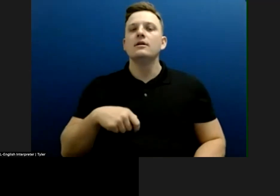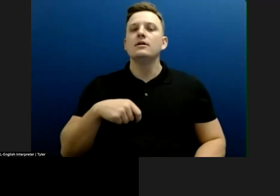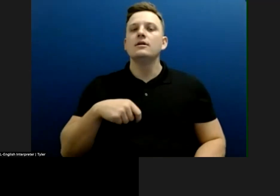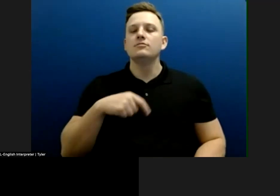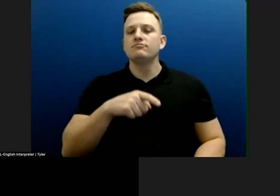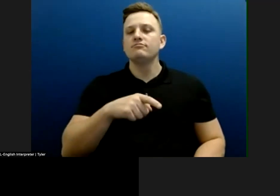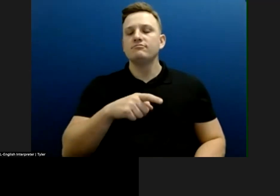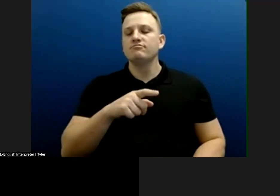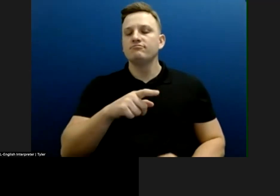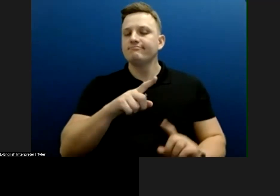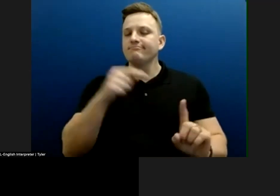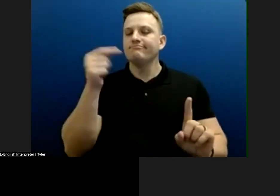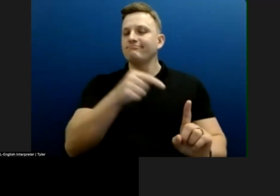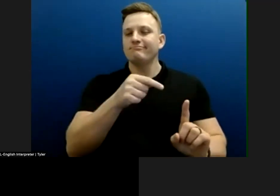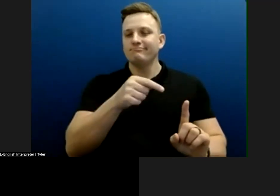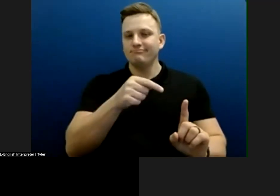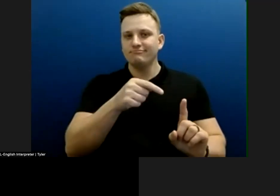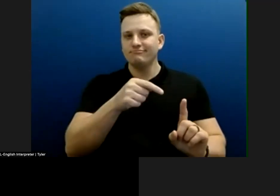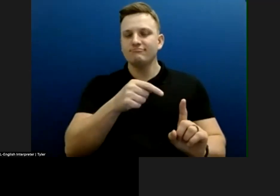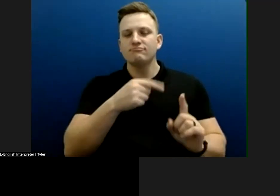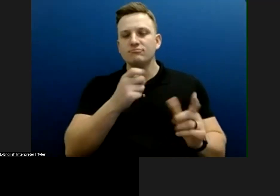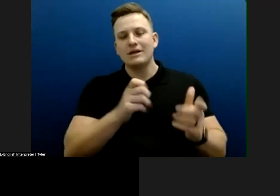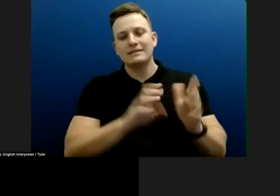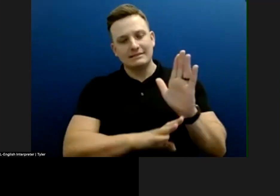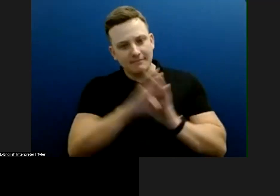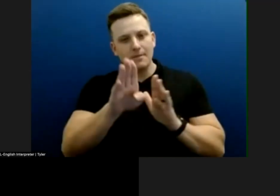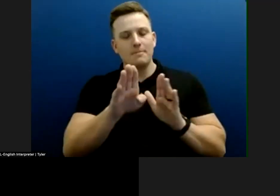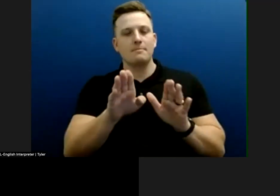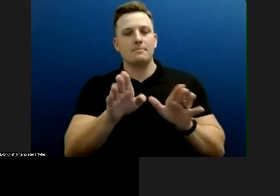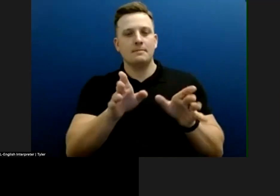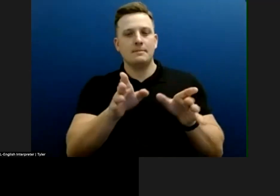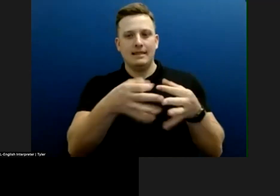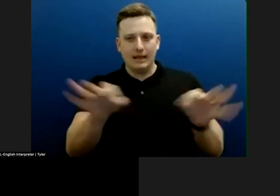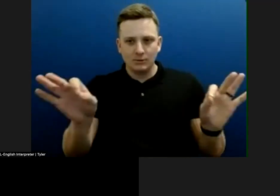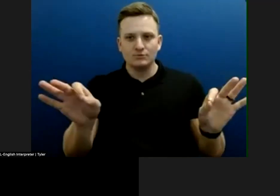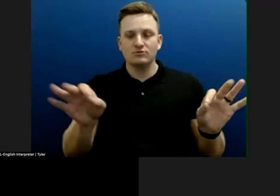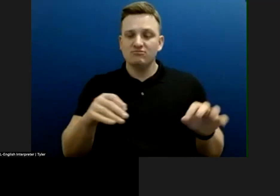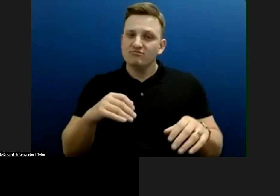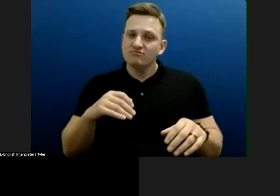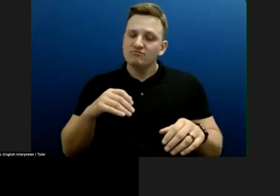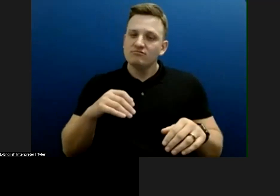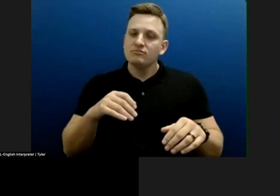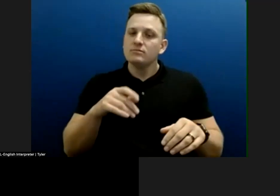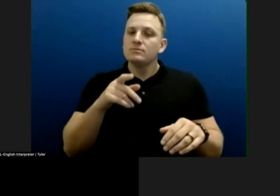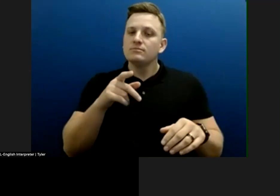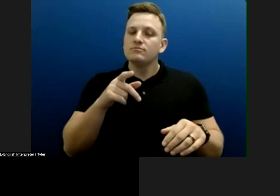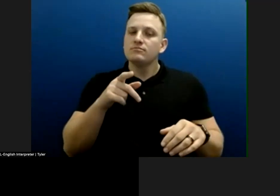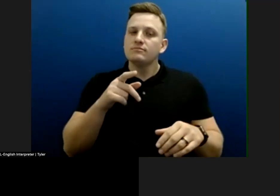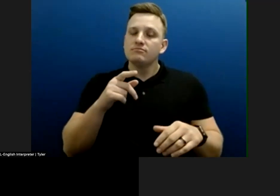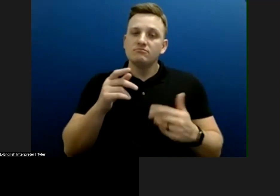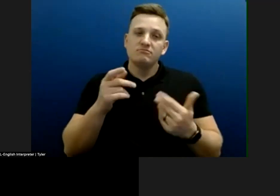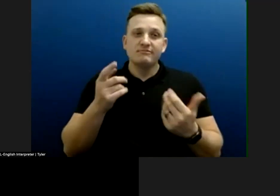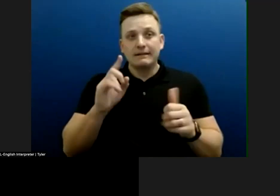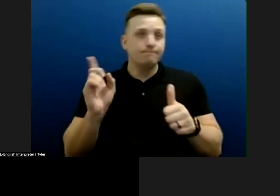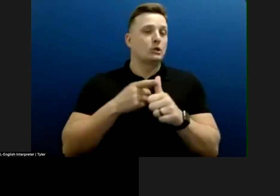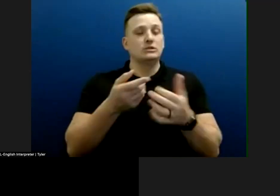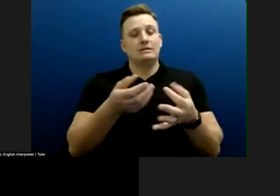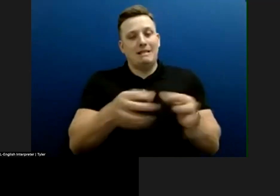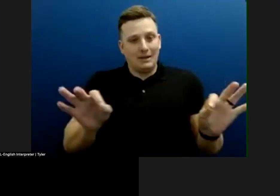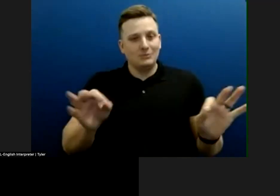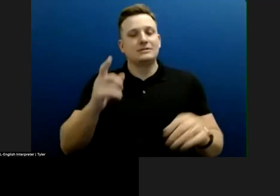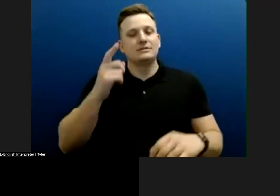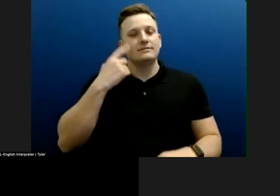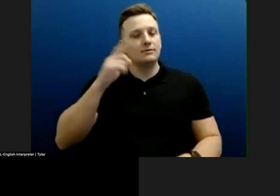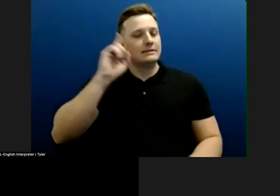language that is almost the first language of people who are deaf-blind. And I